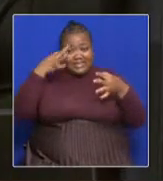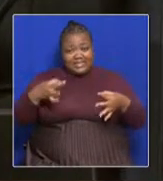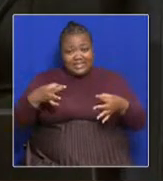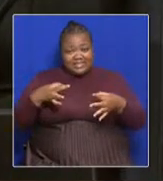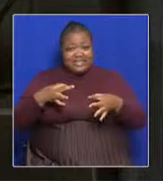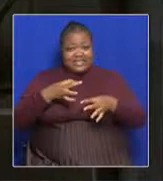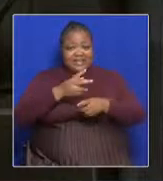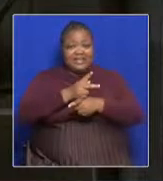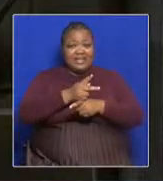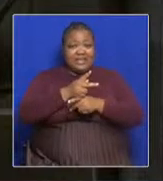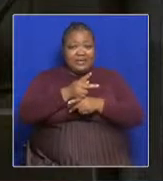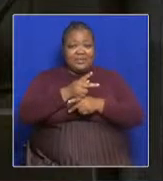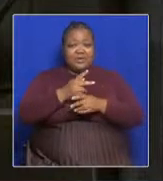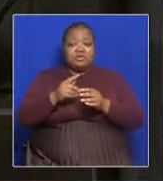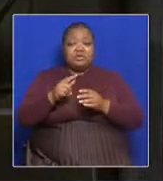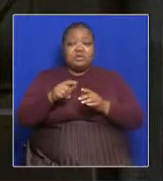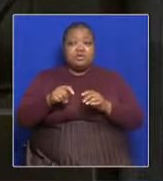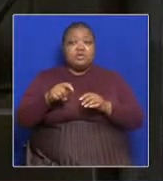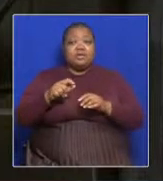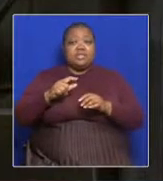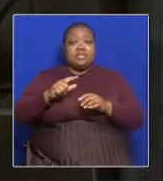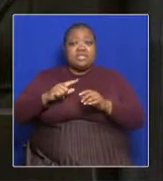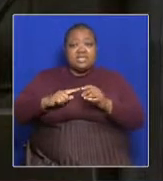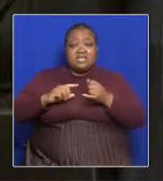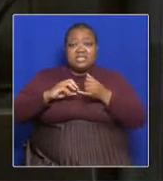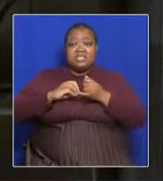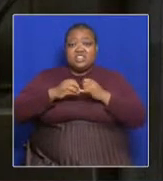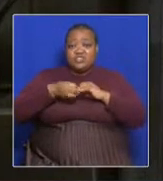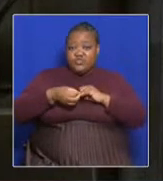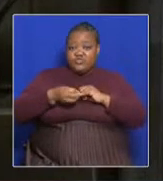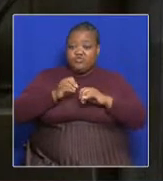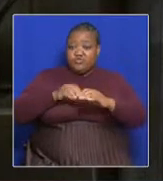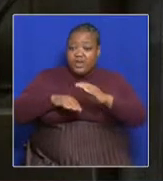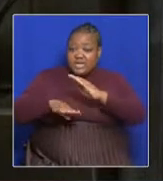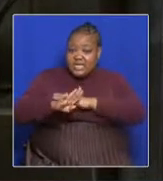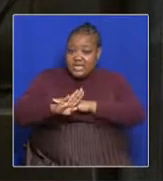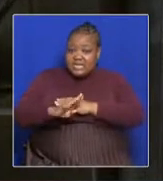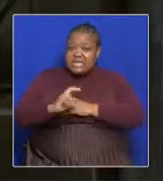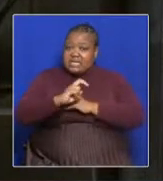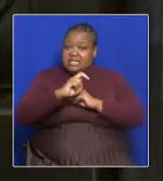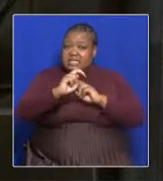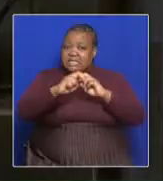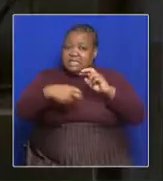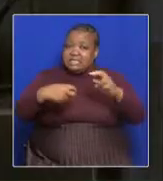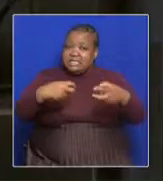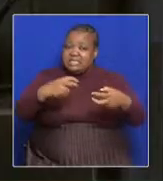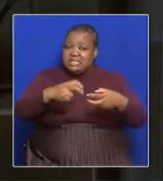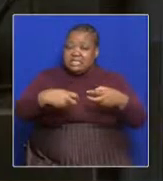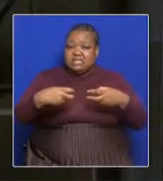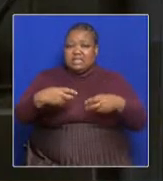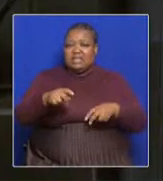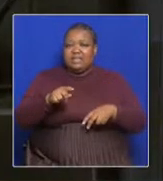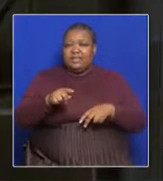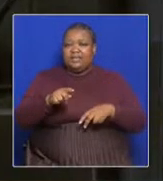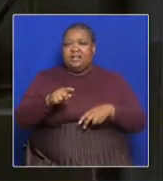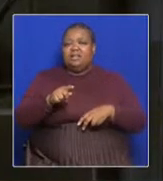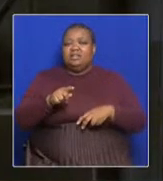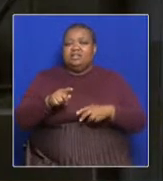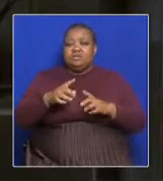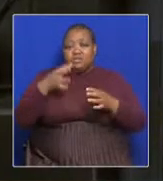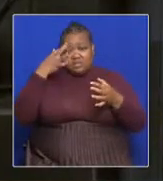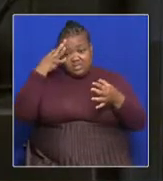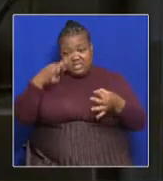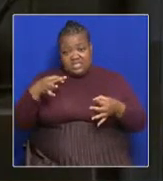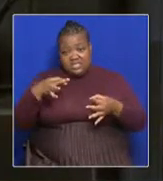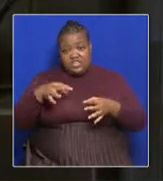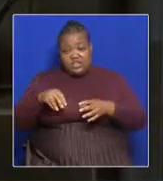were told that there was an attempt to steal. You are at the very least, you are part of the decision to keep them there, even after you were